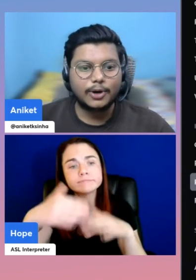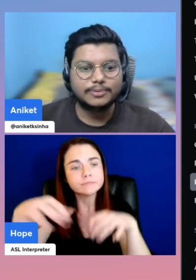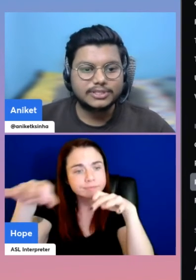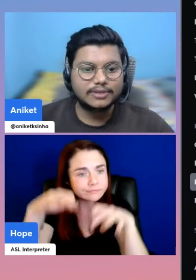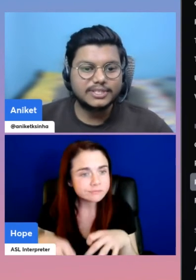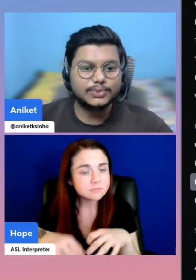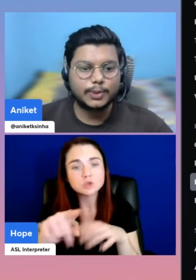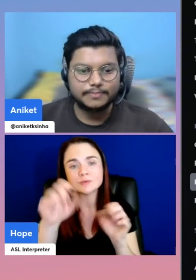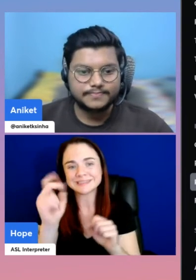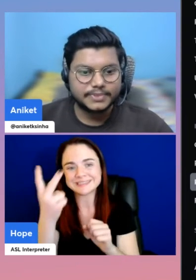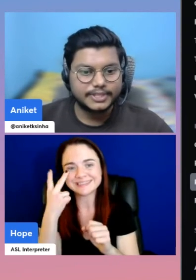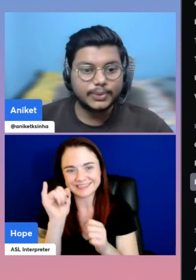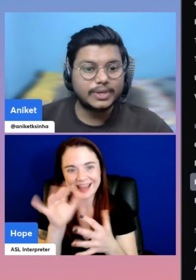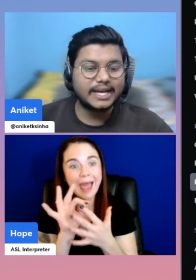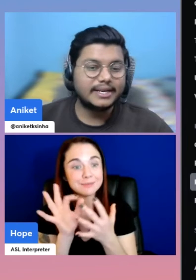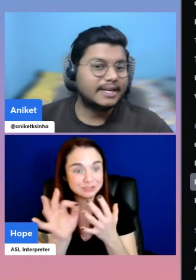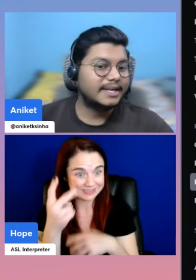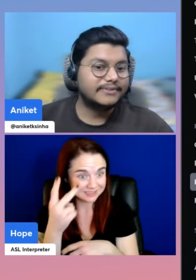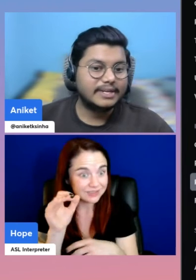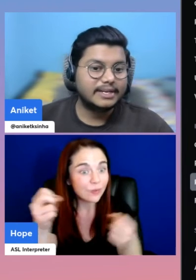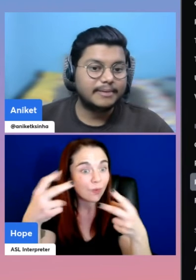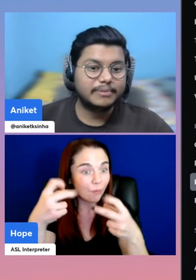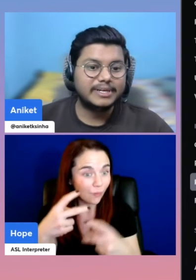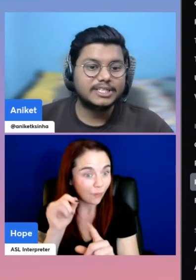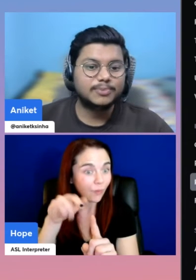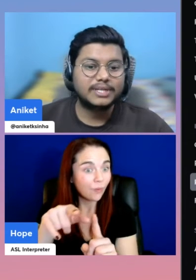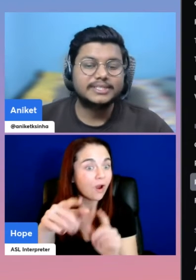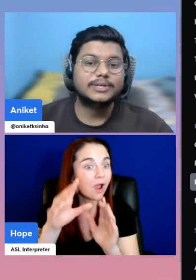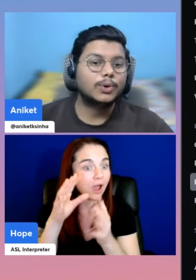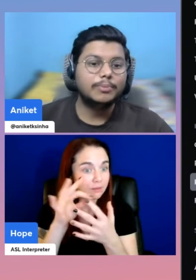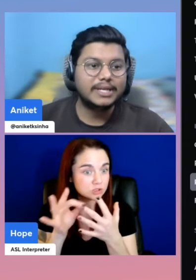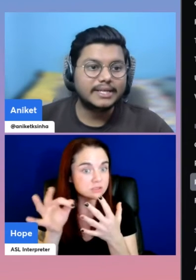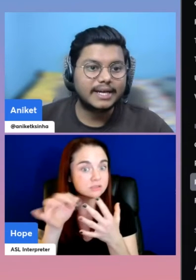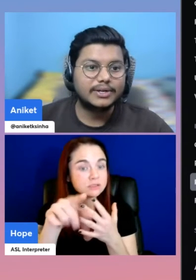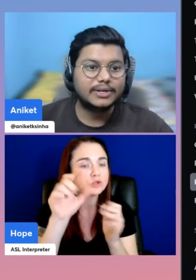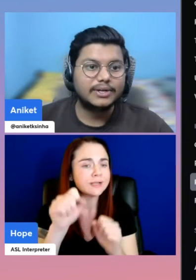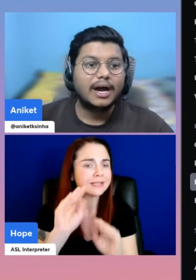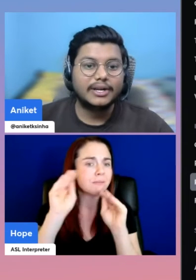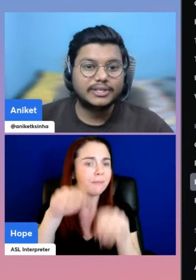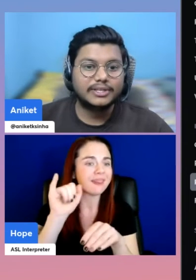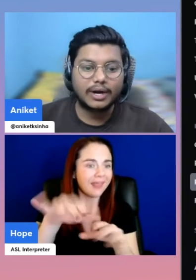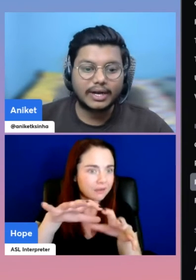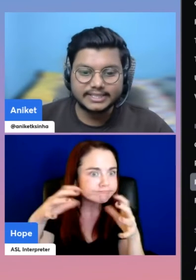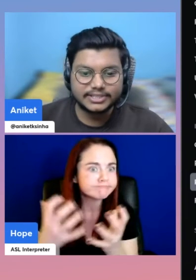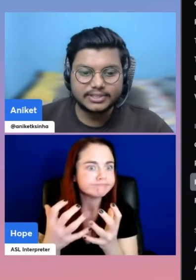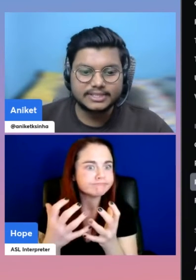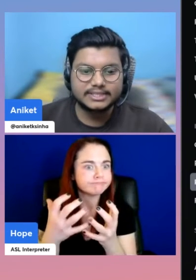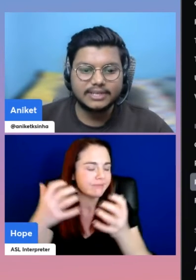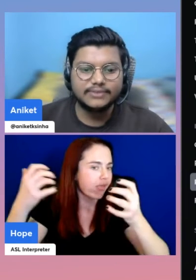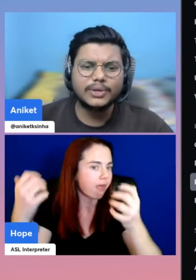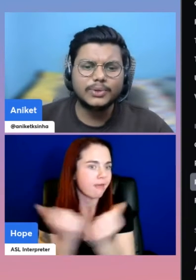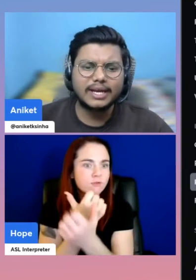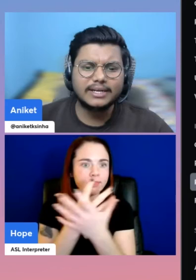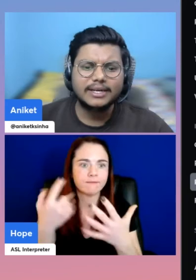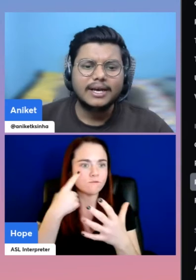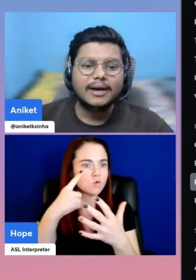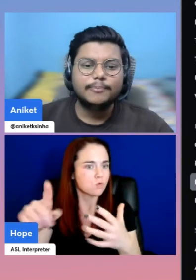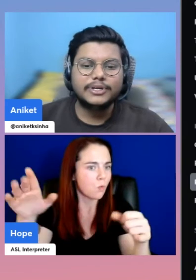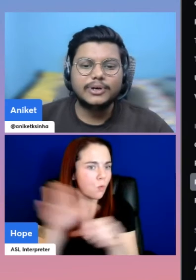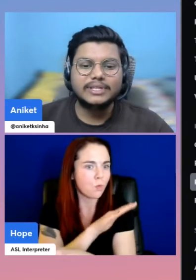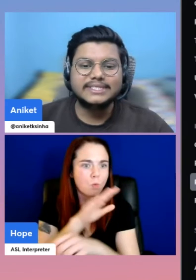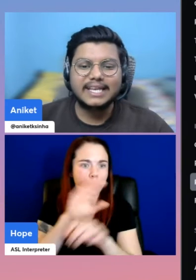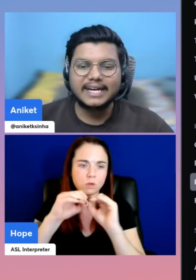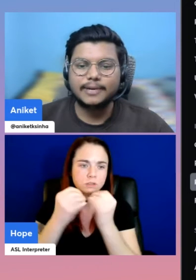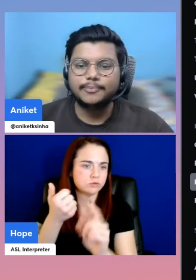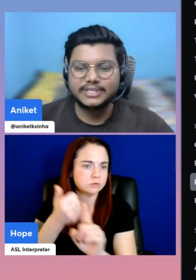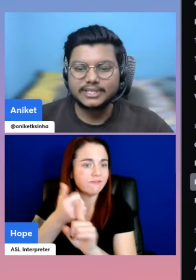here the option of the scope. So you can even implement this policy globally, that under the organization itself, or you can put